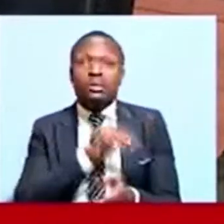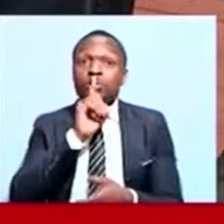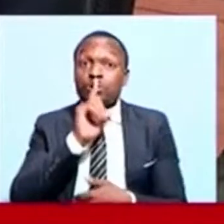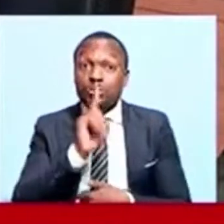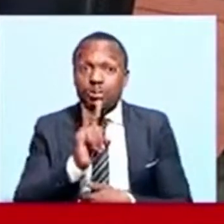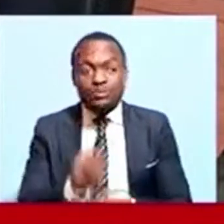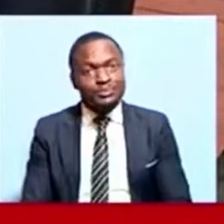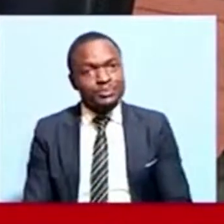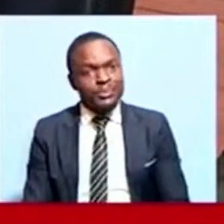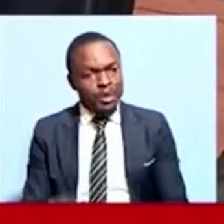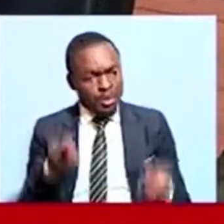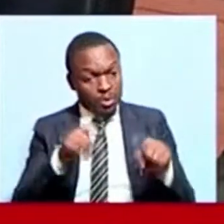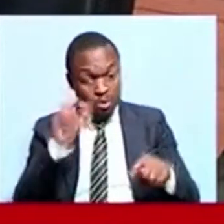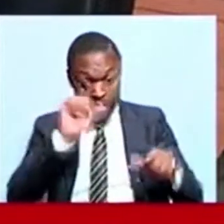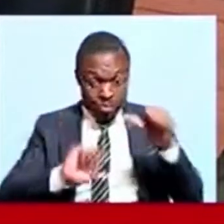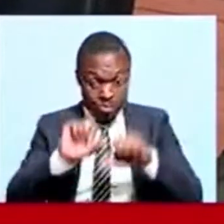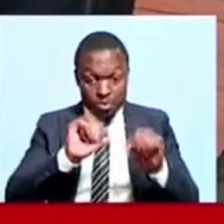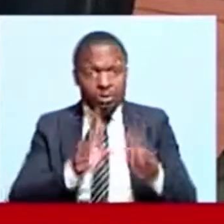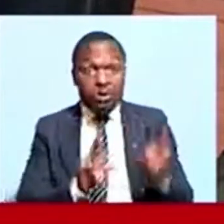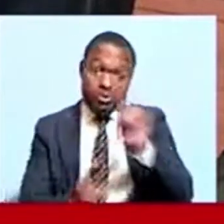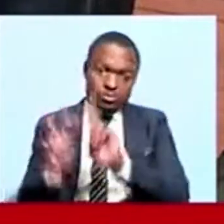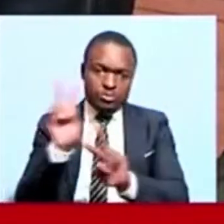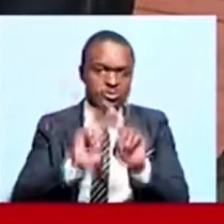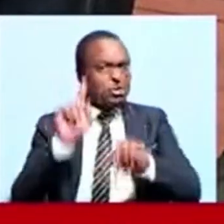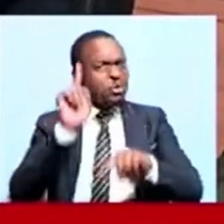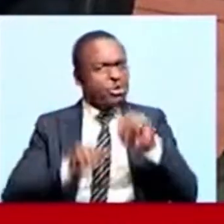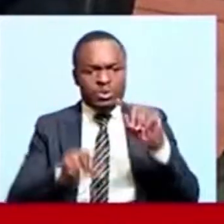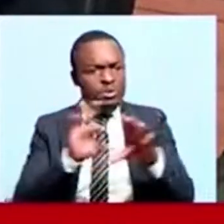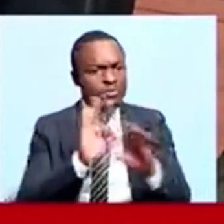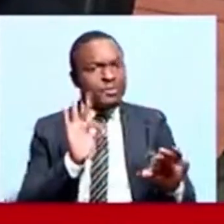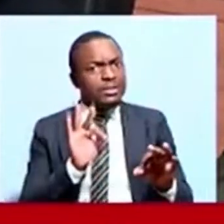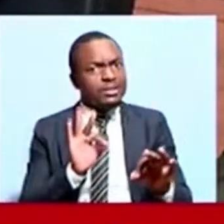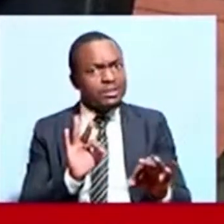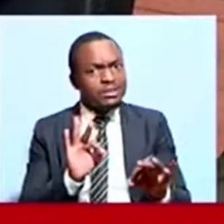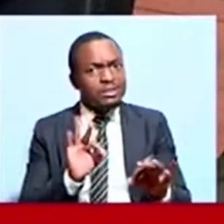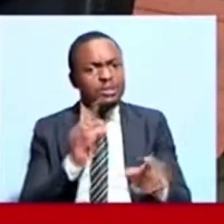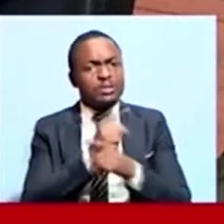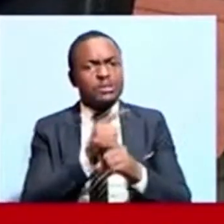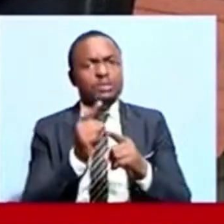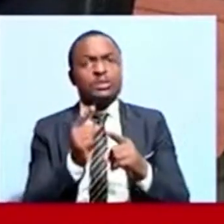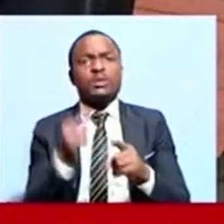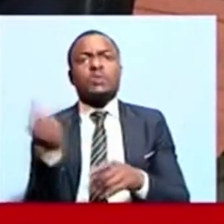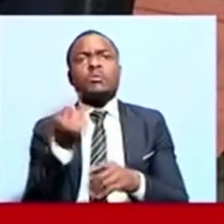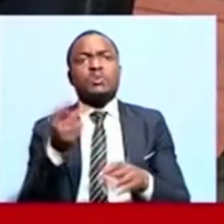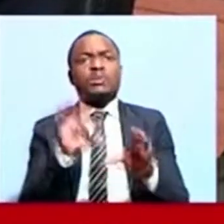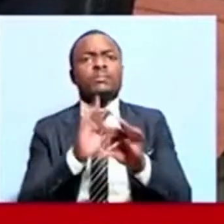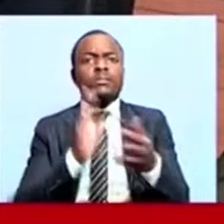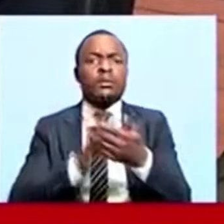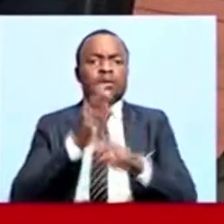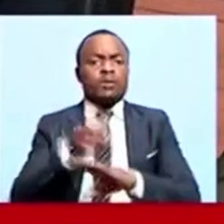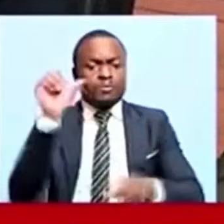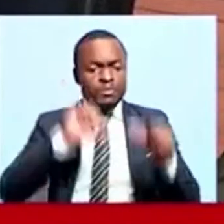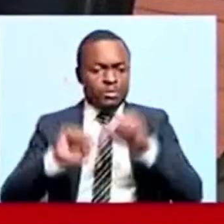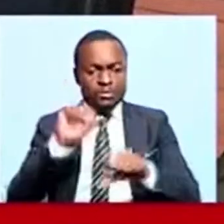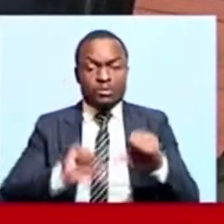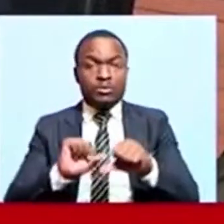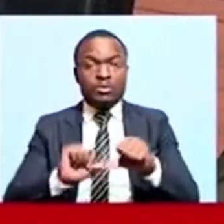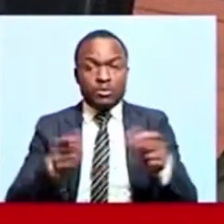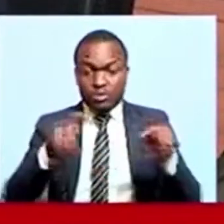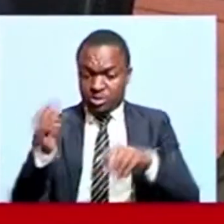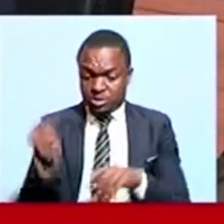true that when auditors visit, you can't locate them? They only be located after the auditors or when you appear